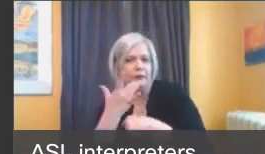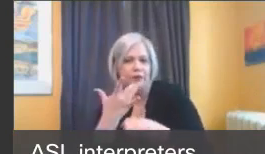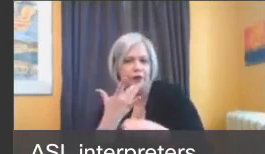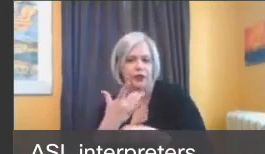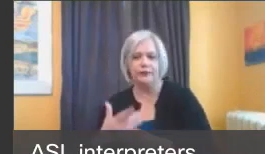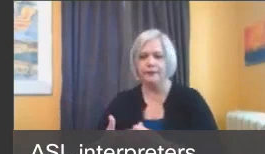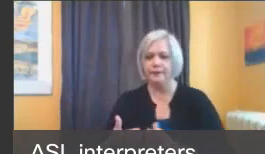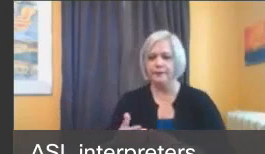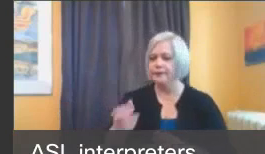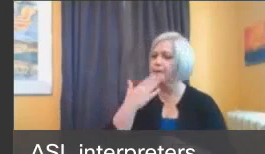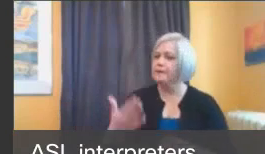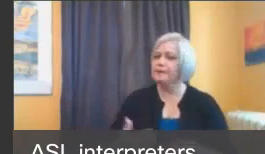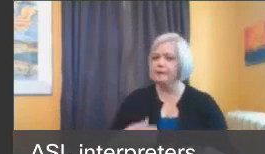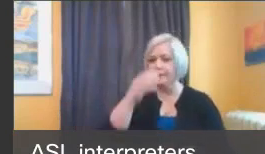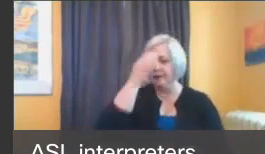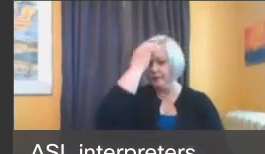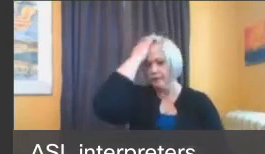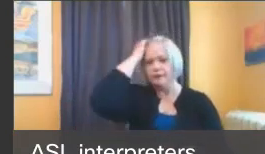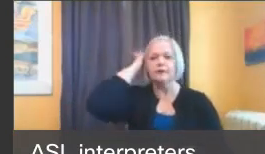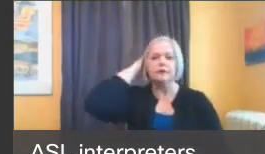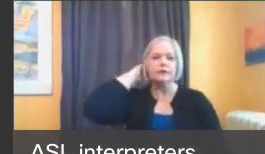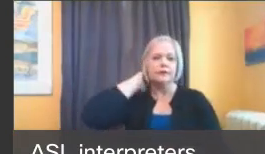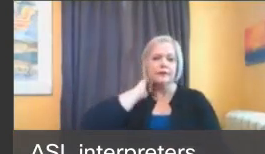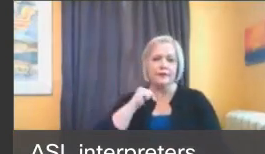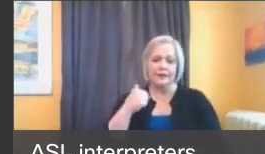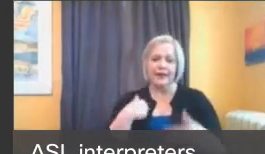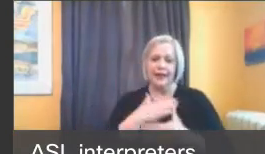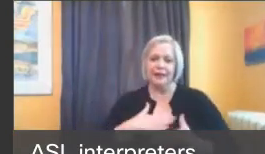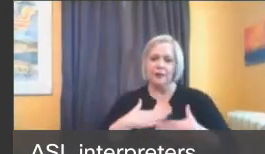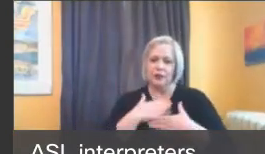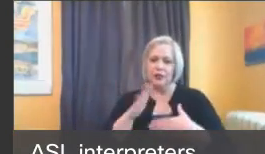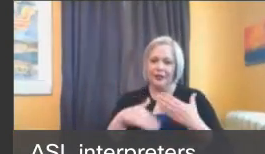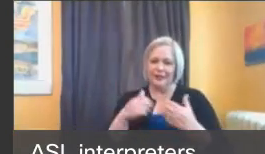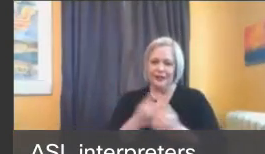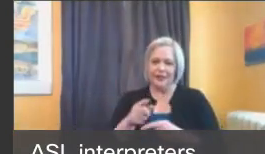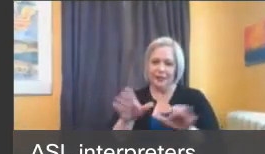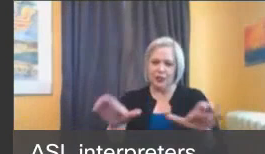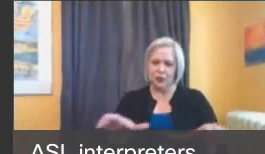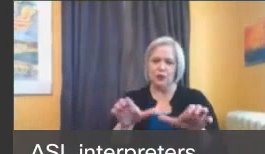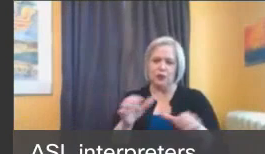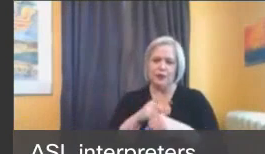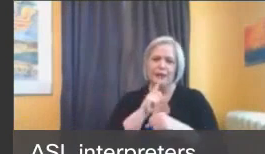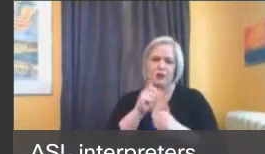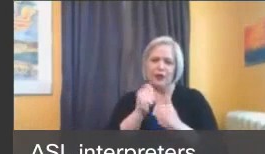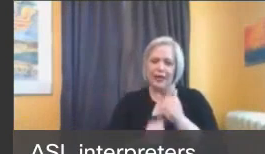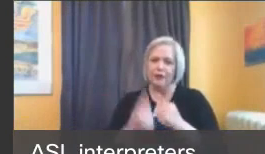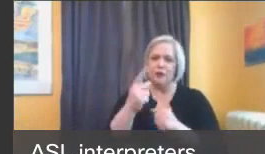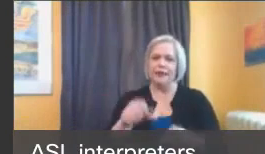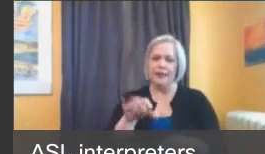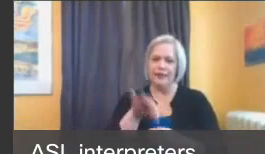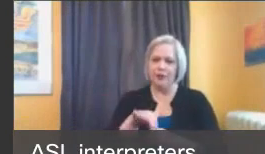Thank you. And I appreciate all the efforts that you are doing to ensure that everybody can